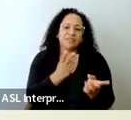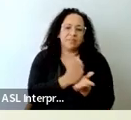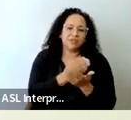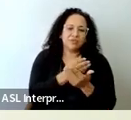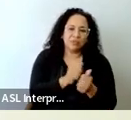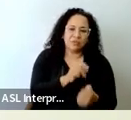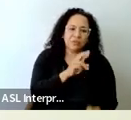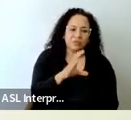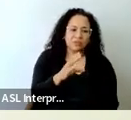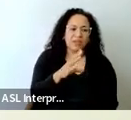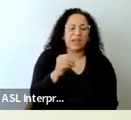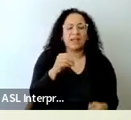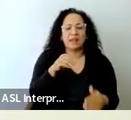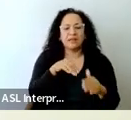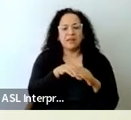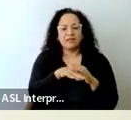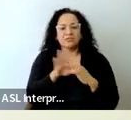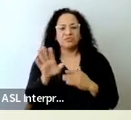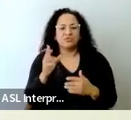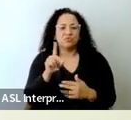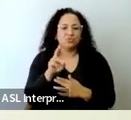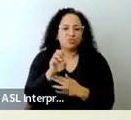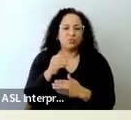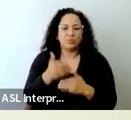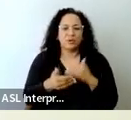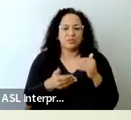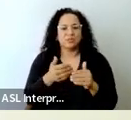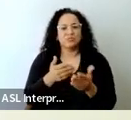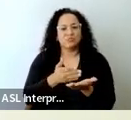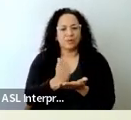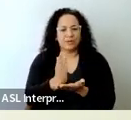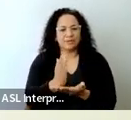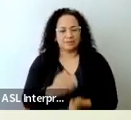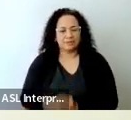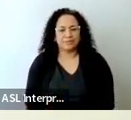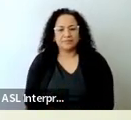also access their due process rights. Next slide.